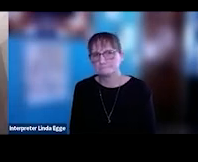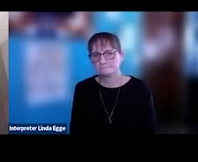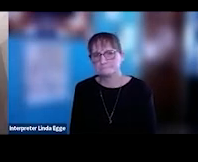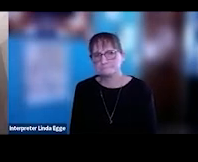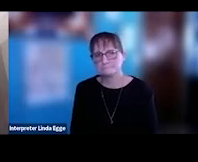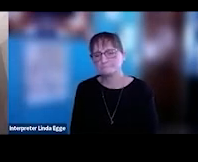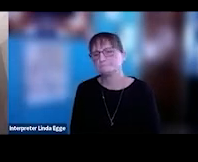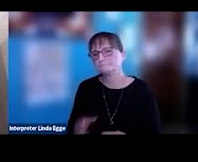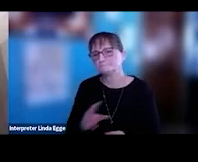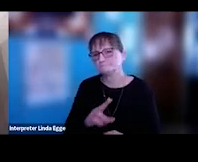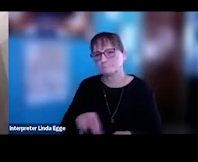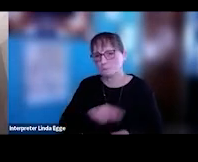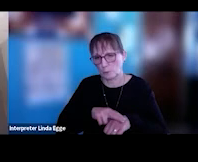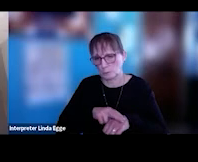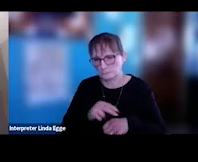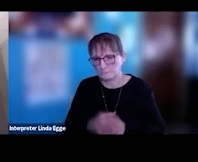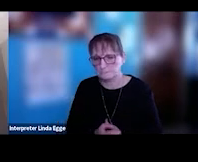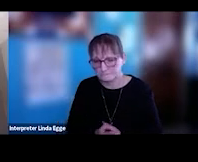And of course,